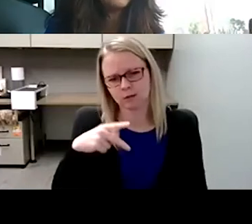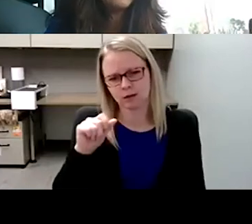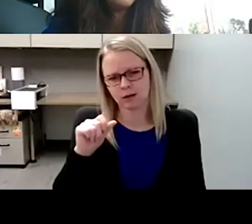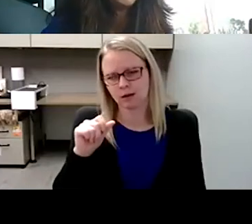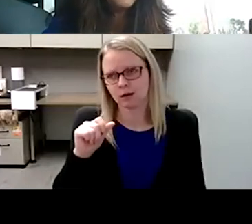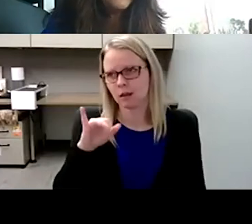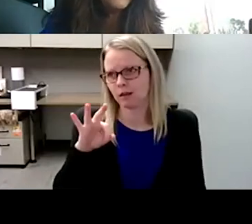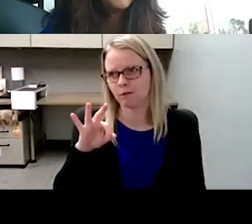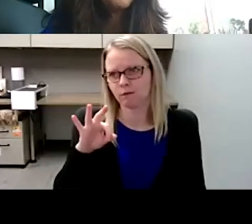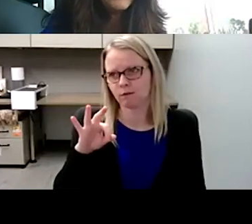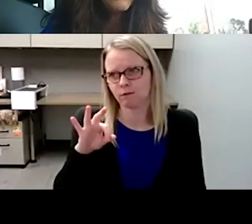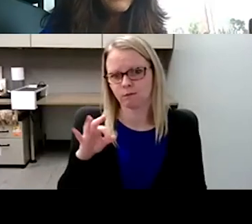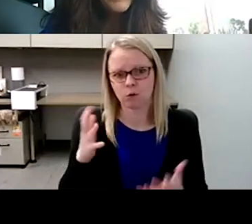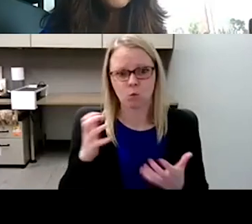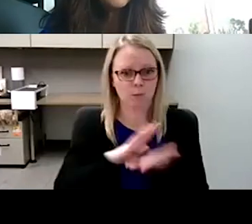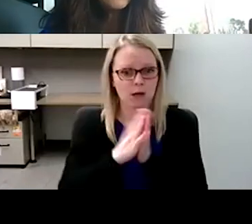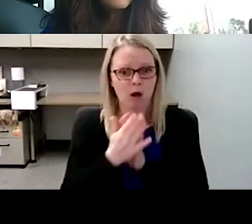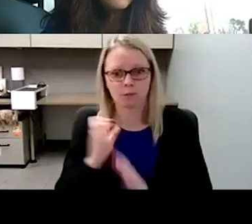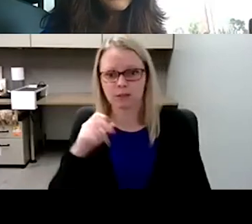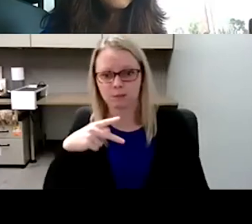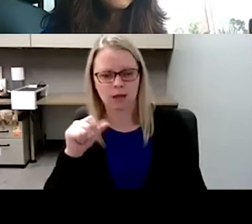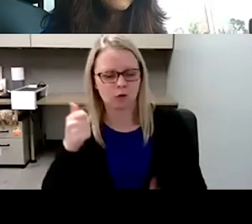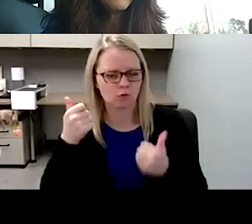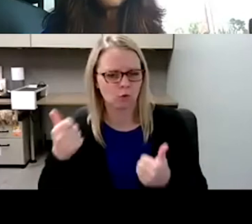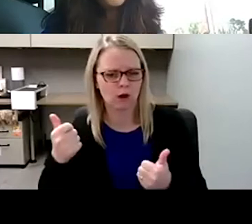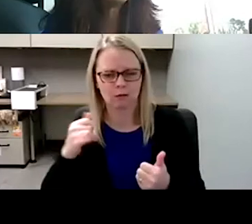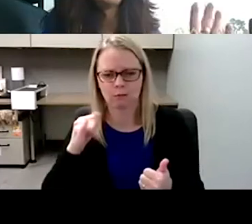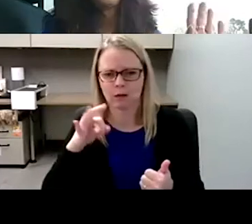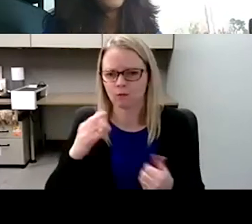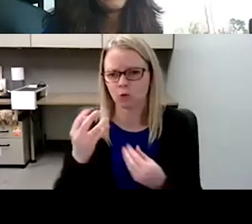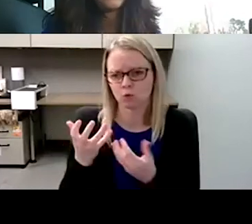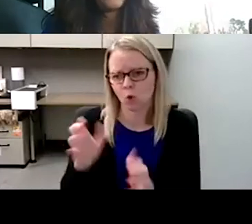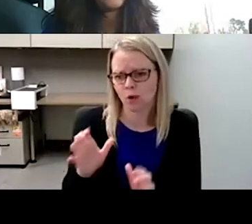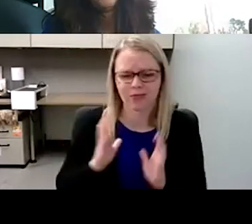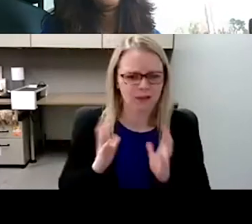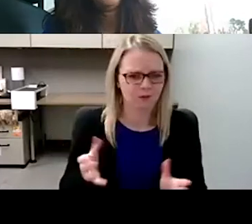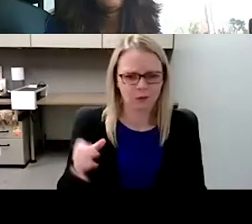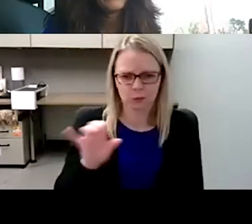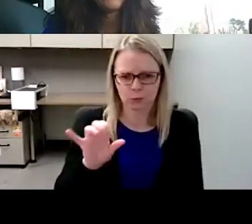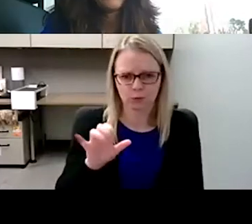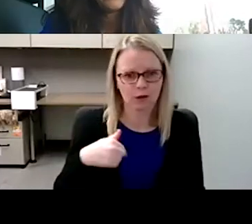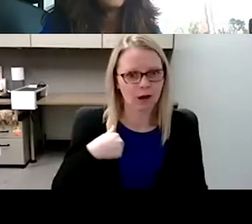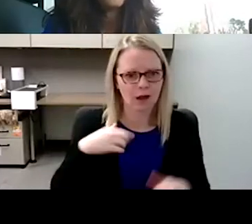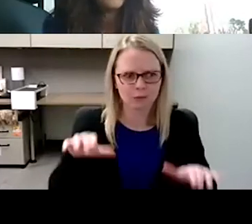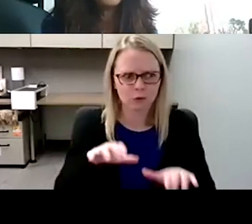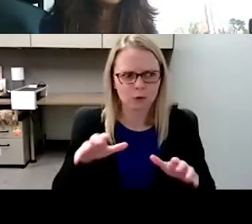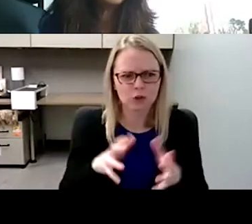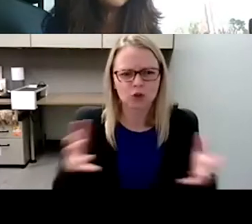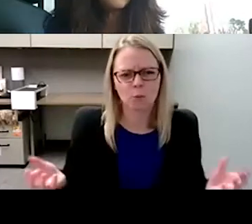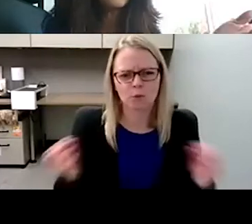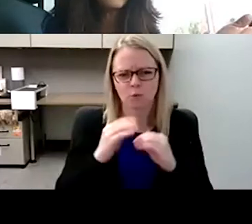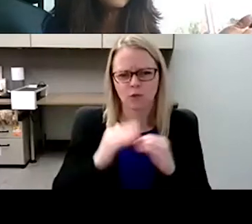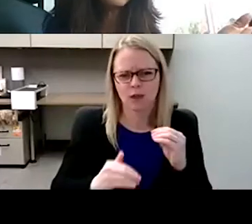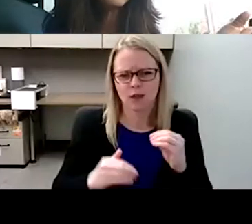CPA. But I'm doing things that are totally different than I ever thought I would. I mean, when I was in